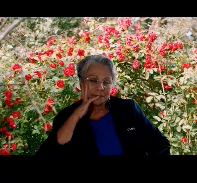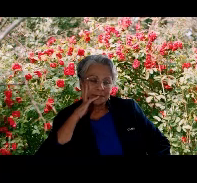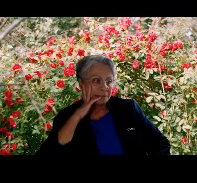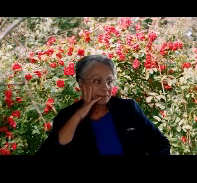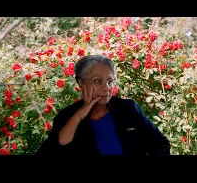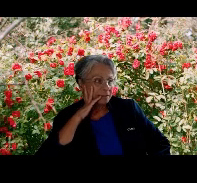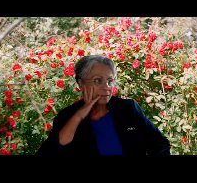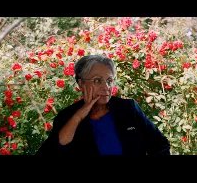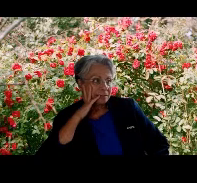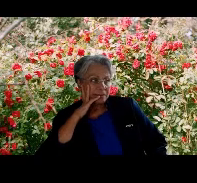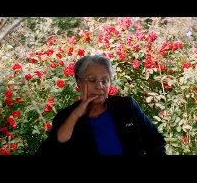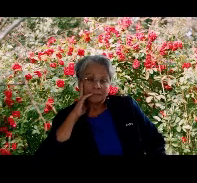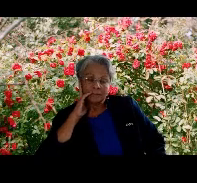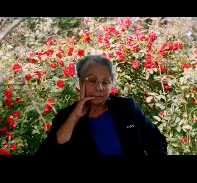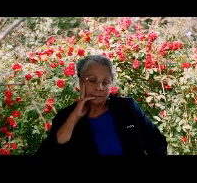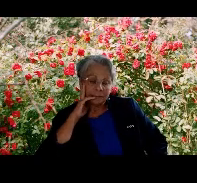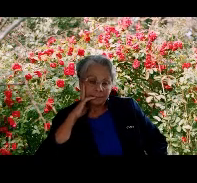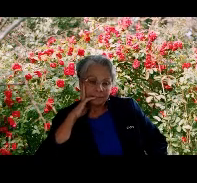equipment.